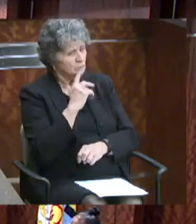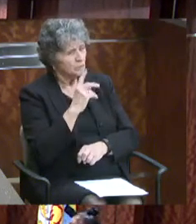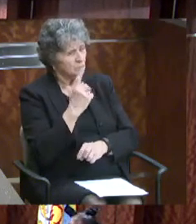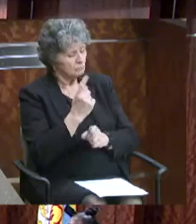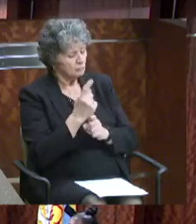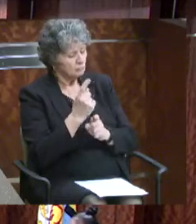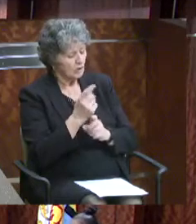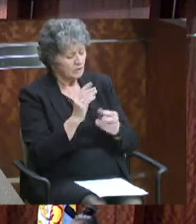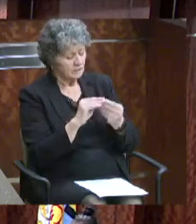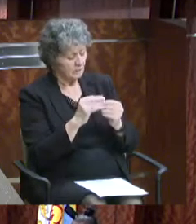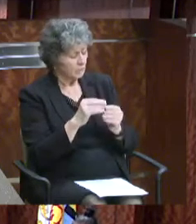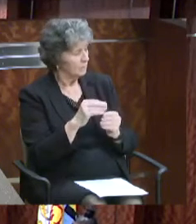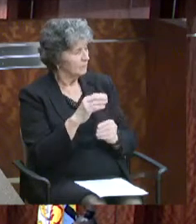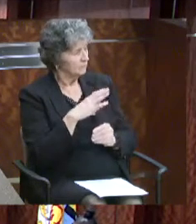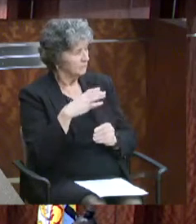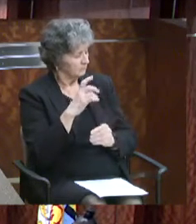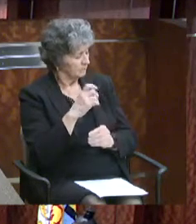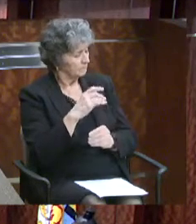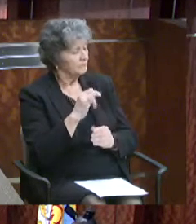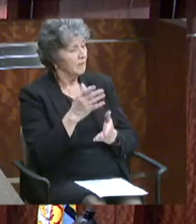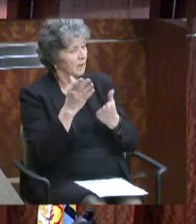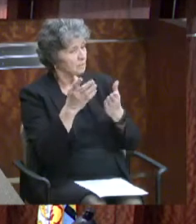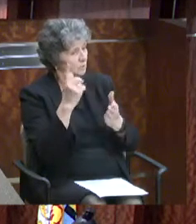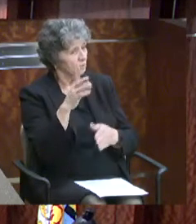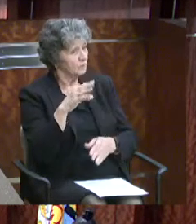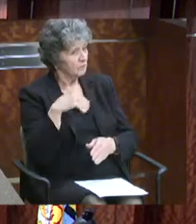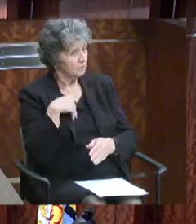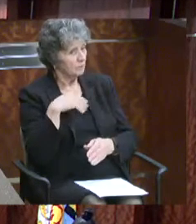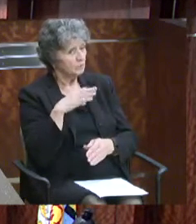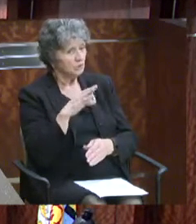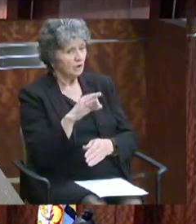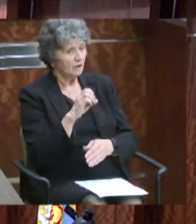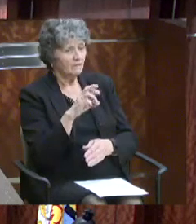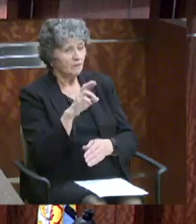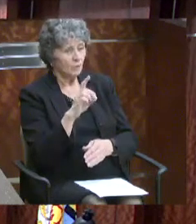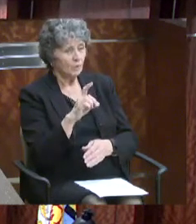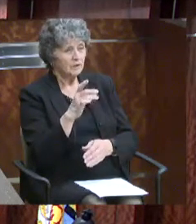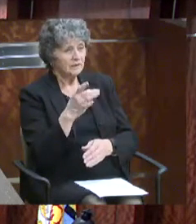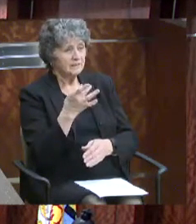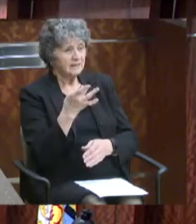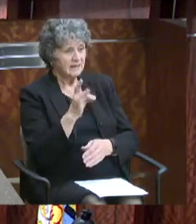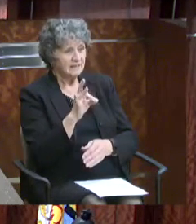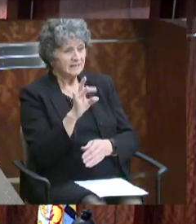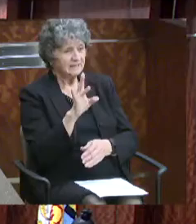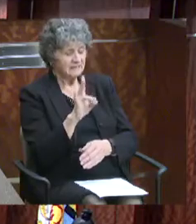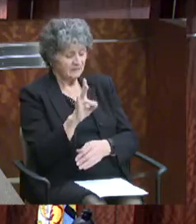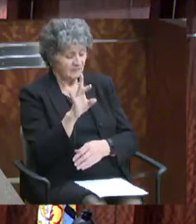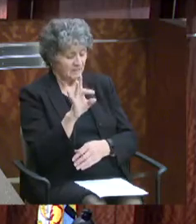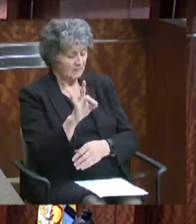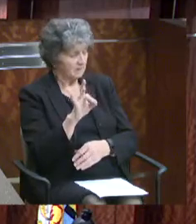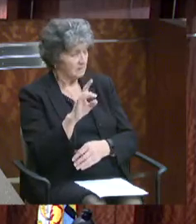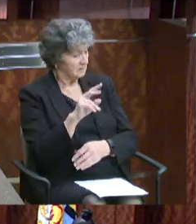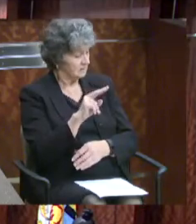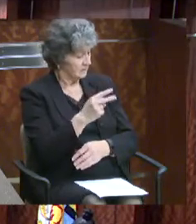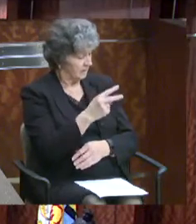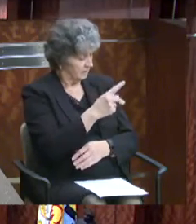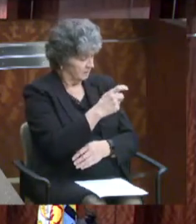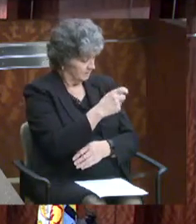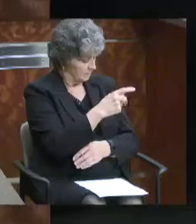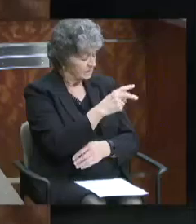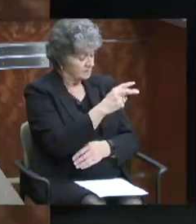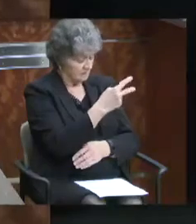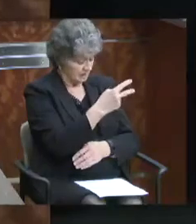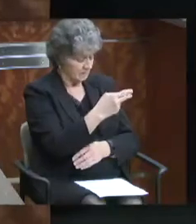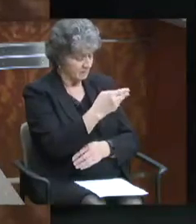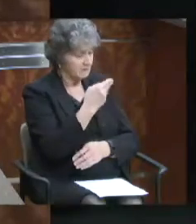Pleasure of the council. Mr. President, I move for the adoption of ordinance number 1878. Do we have a second? Second. Thank you.